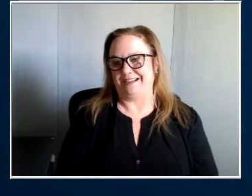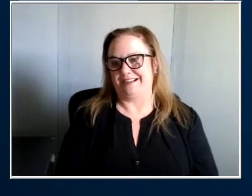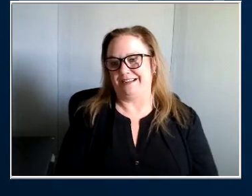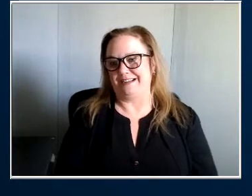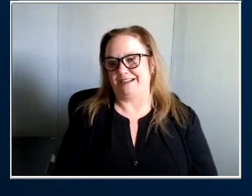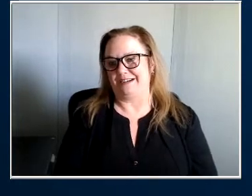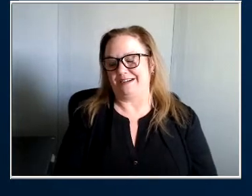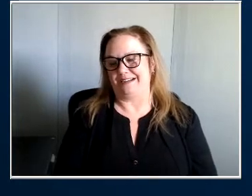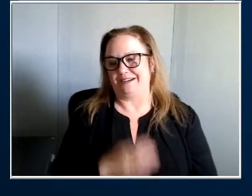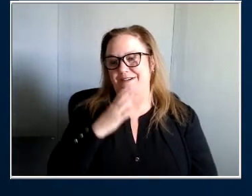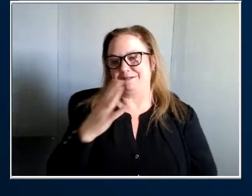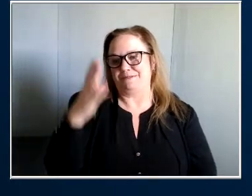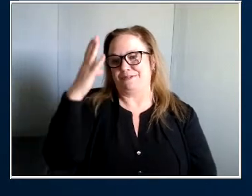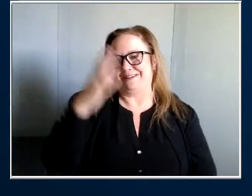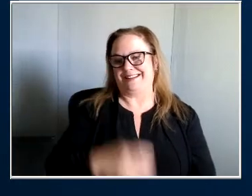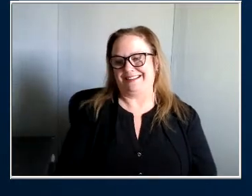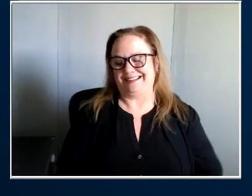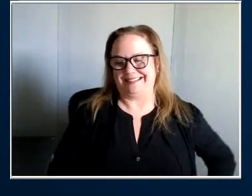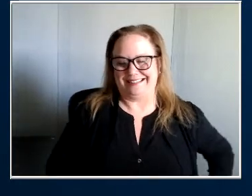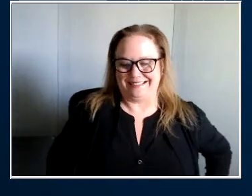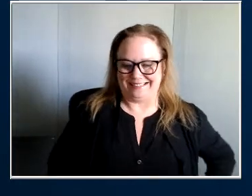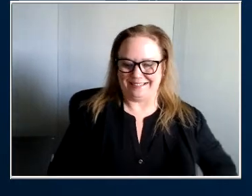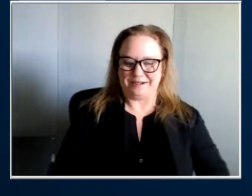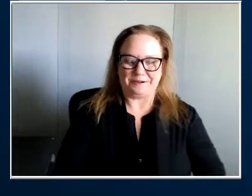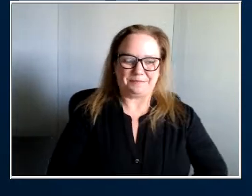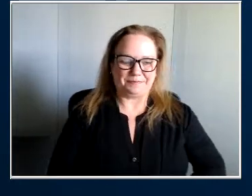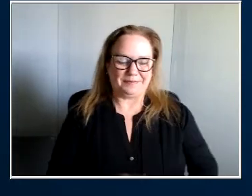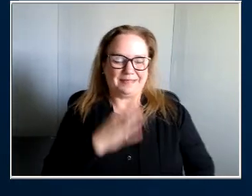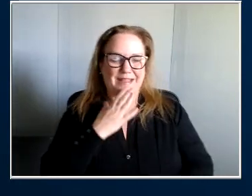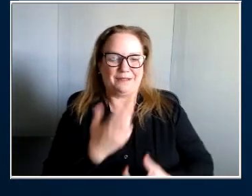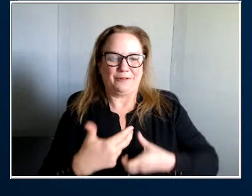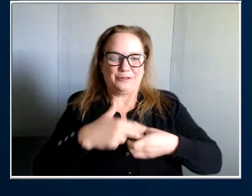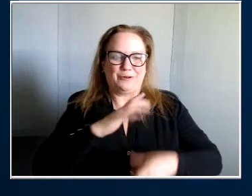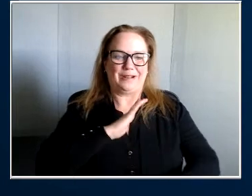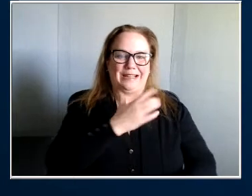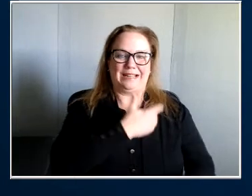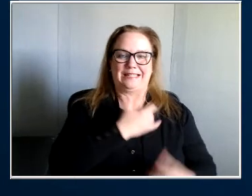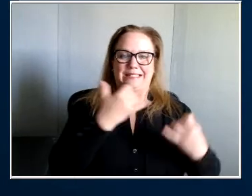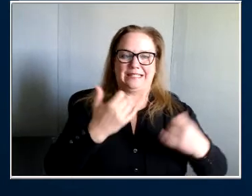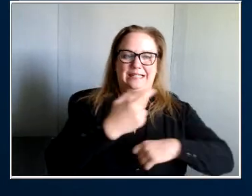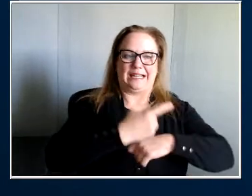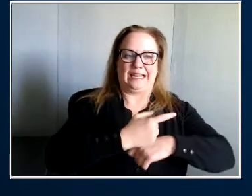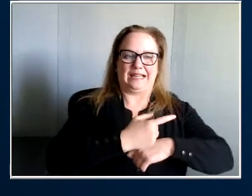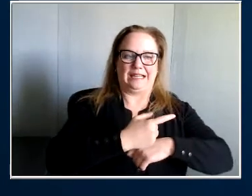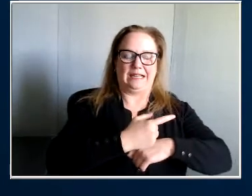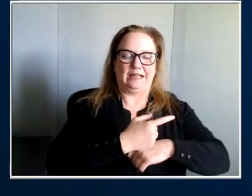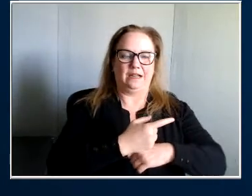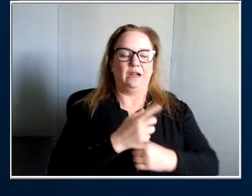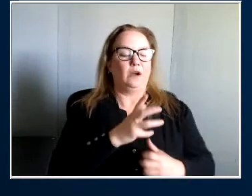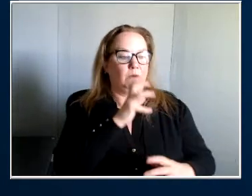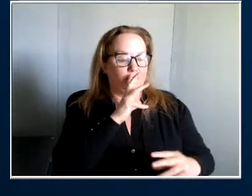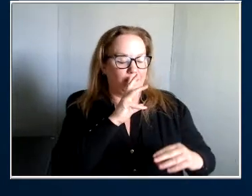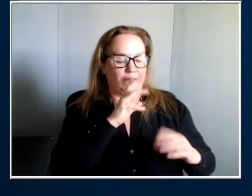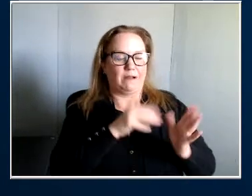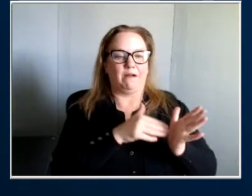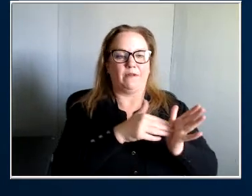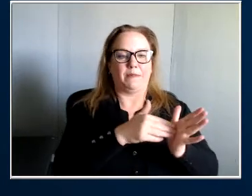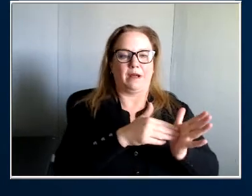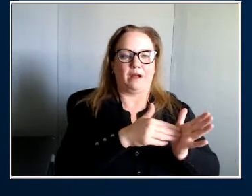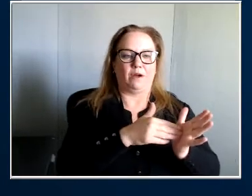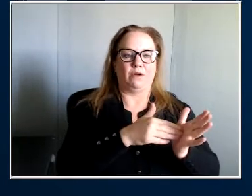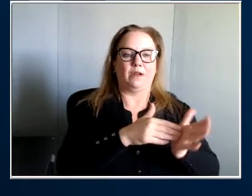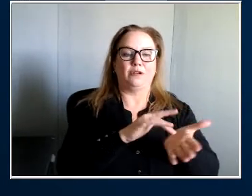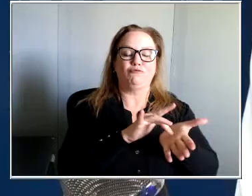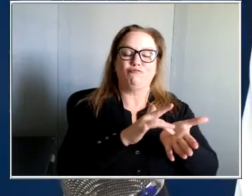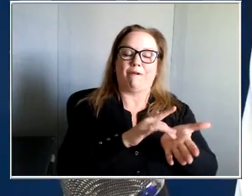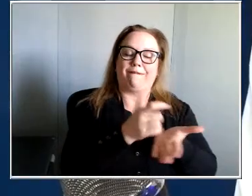Good morning. Nice to have you here with us today. So just to say, we do talk a lot about drug therapy. Today,